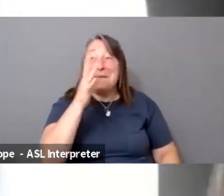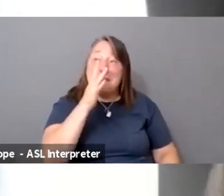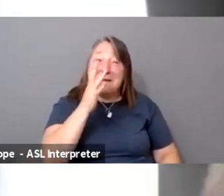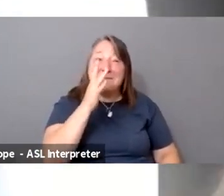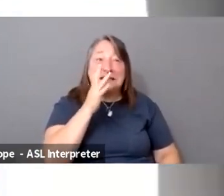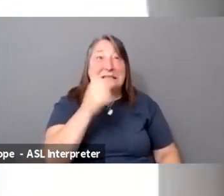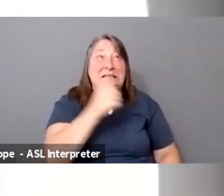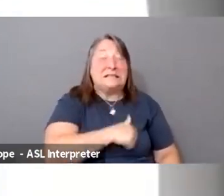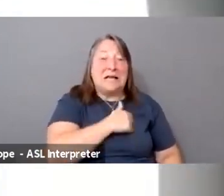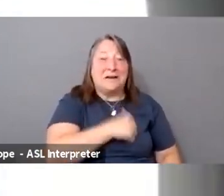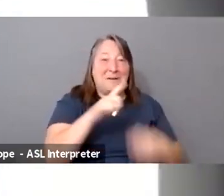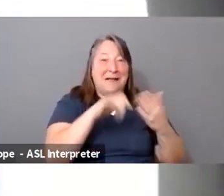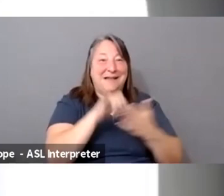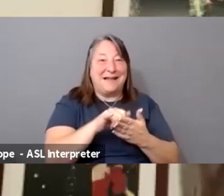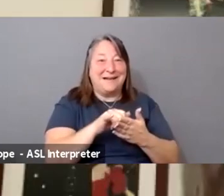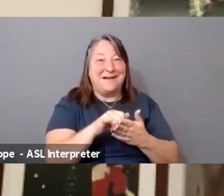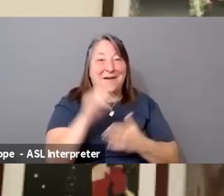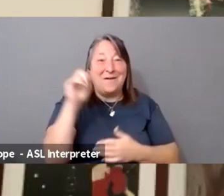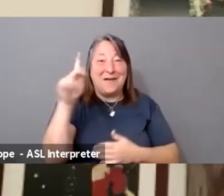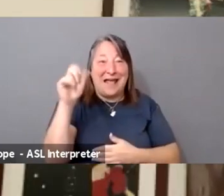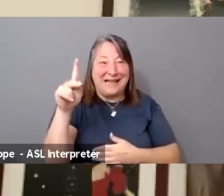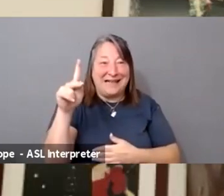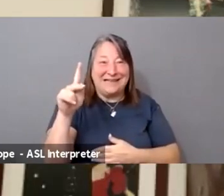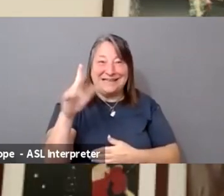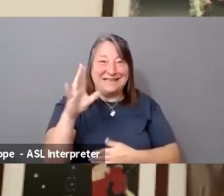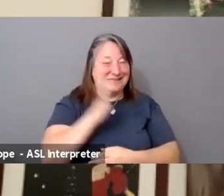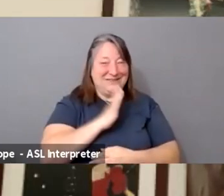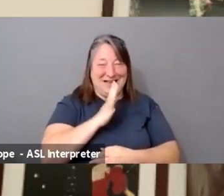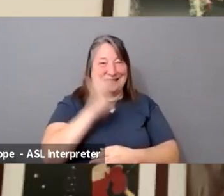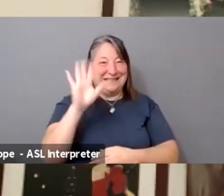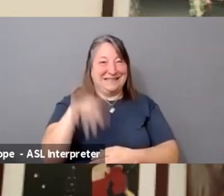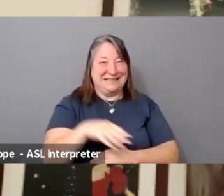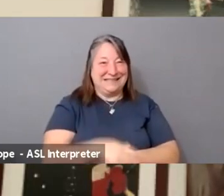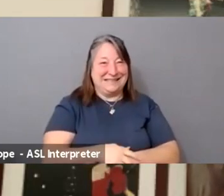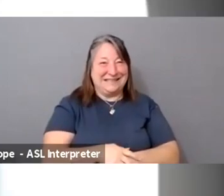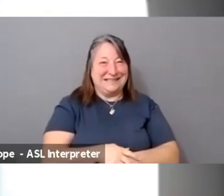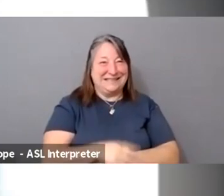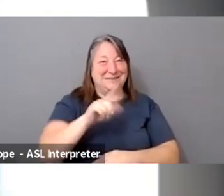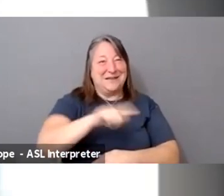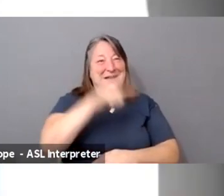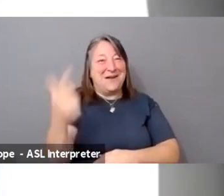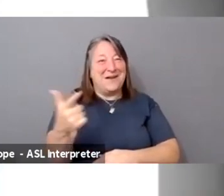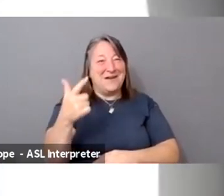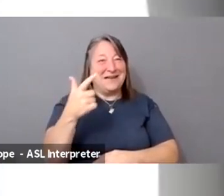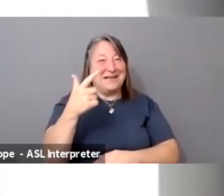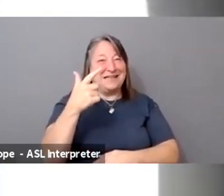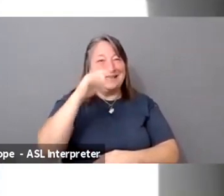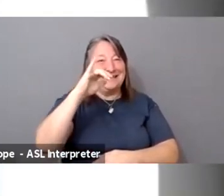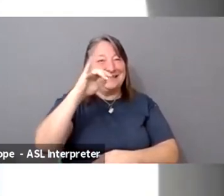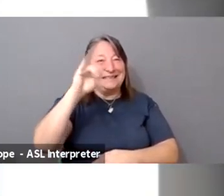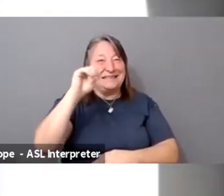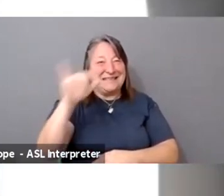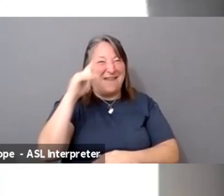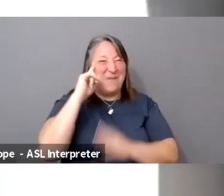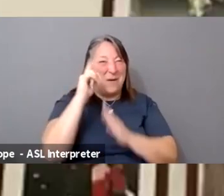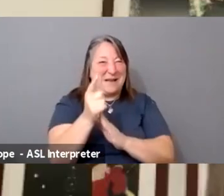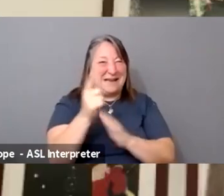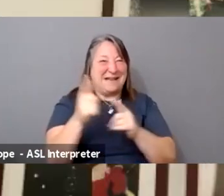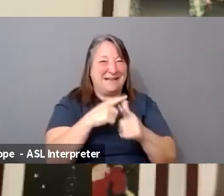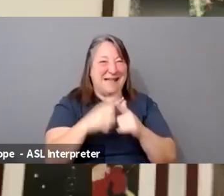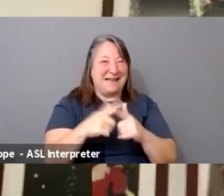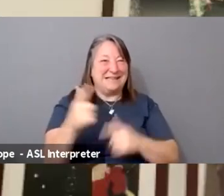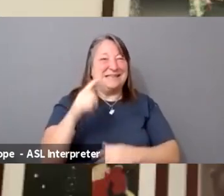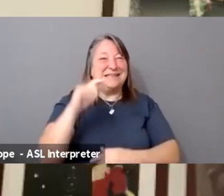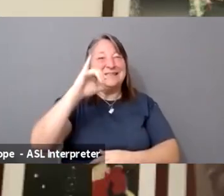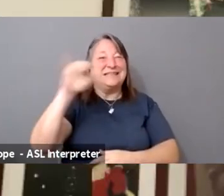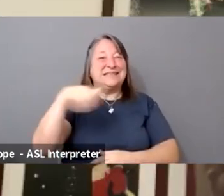Sorry about that. Okay. Not at all. Maybe go to Jaeyun for a second. I'll come right back. Okay, great. So